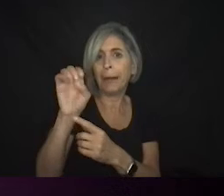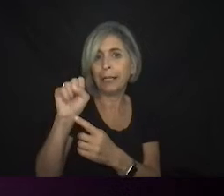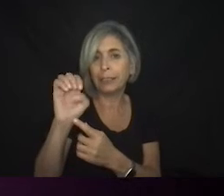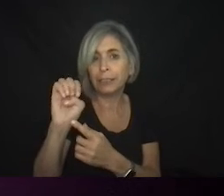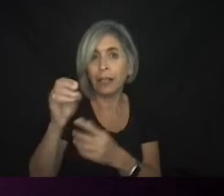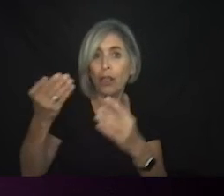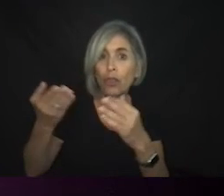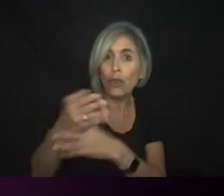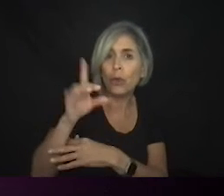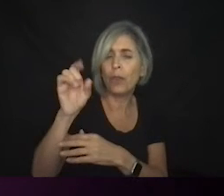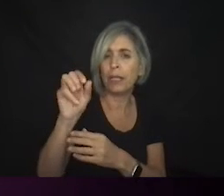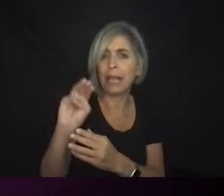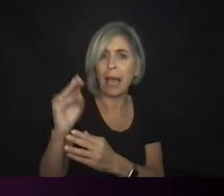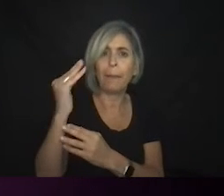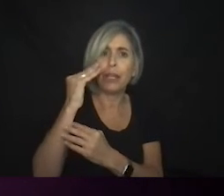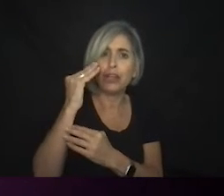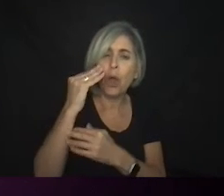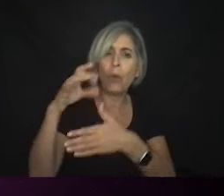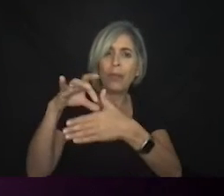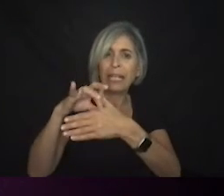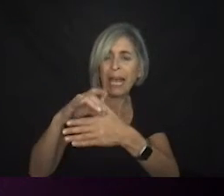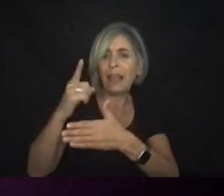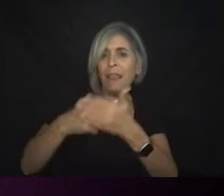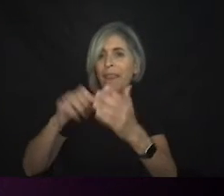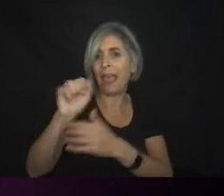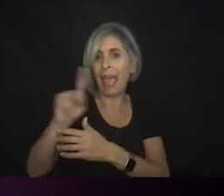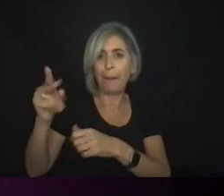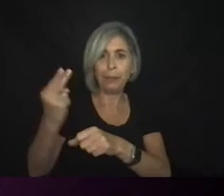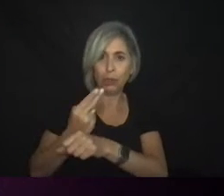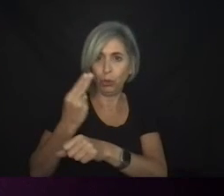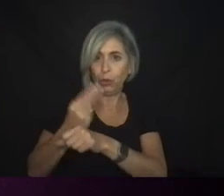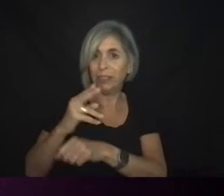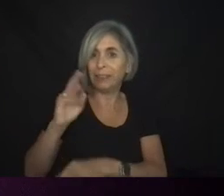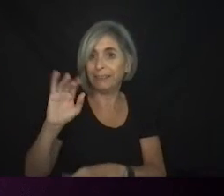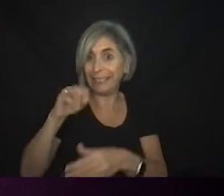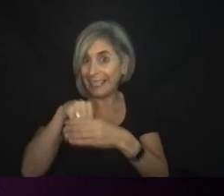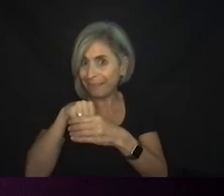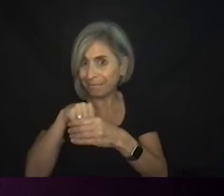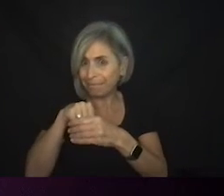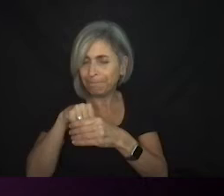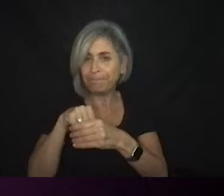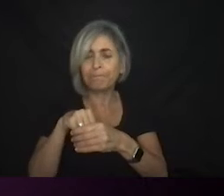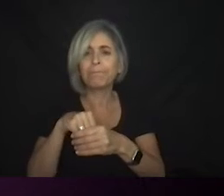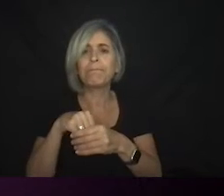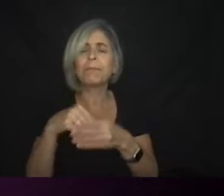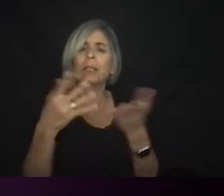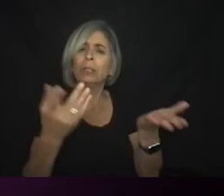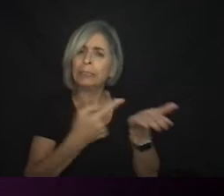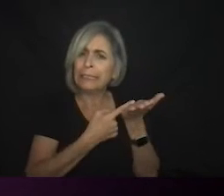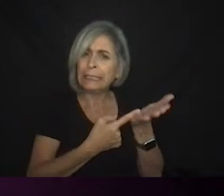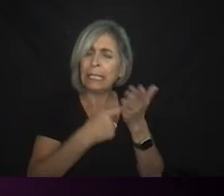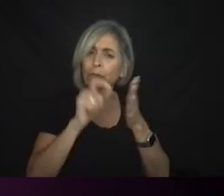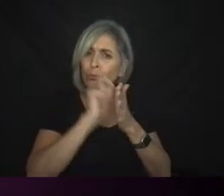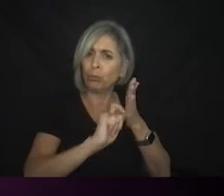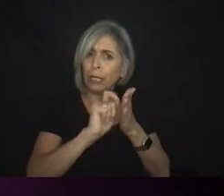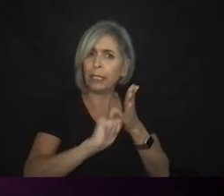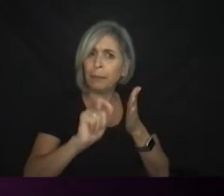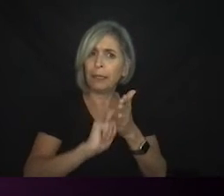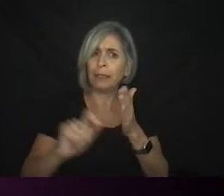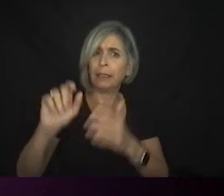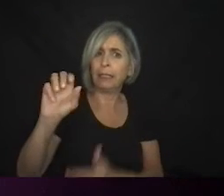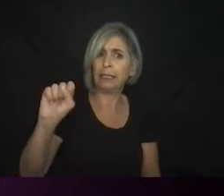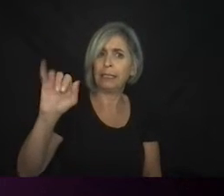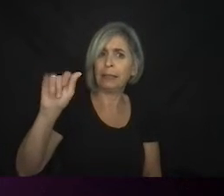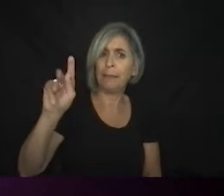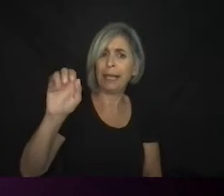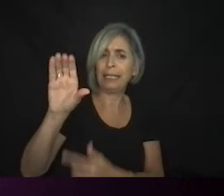and the context that this app is being used in. So when we talk about writing semantic HTML, a lot